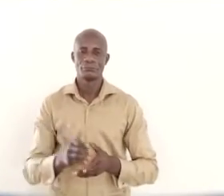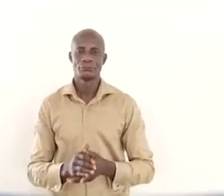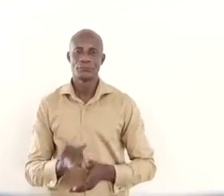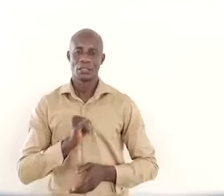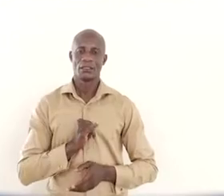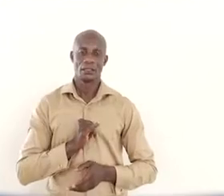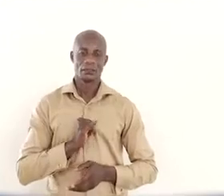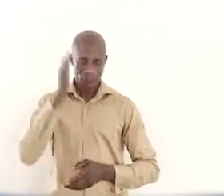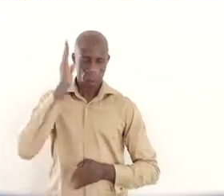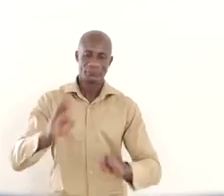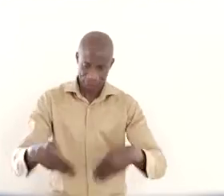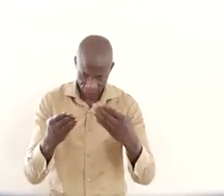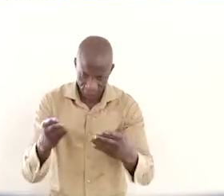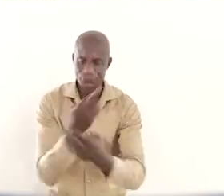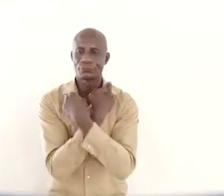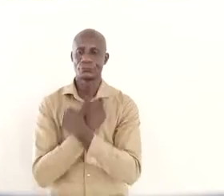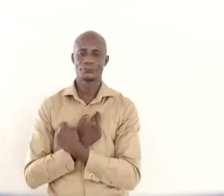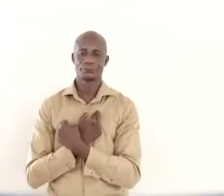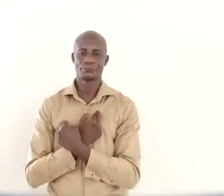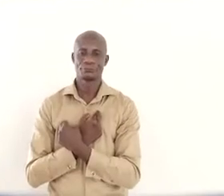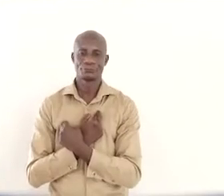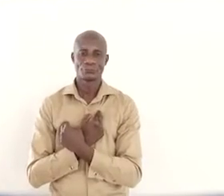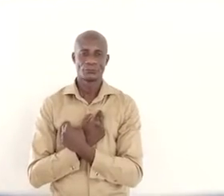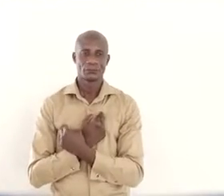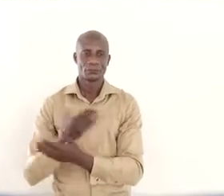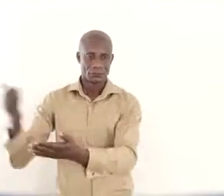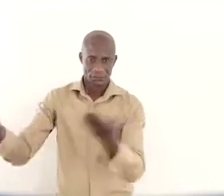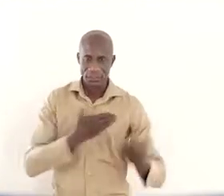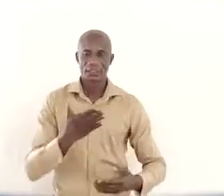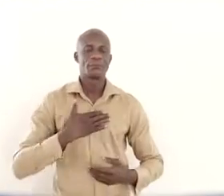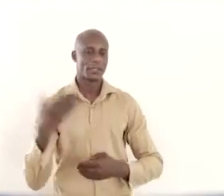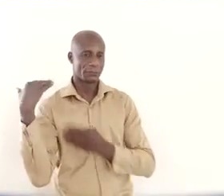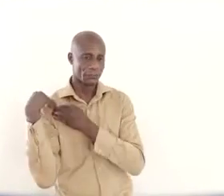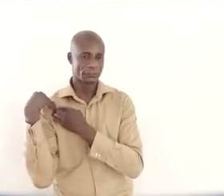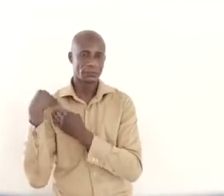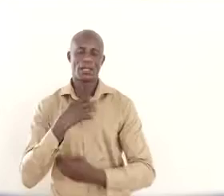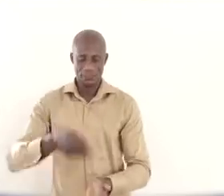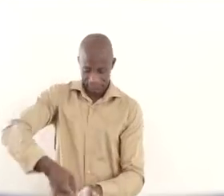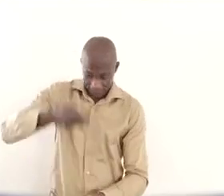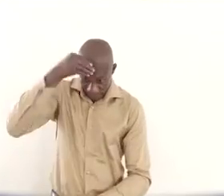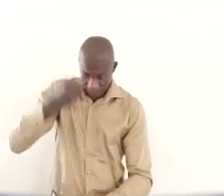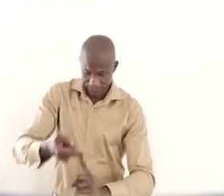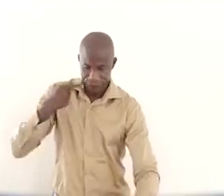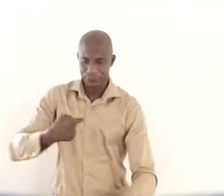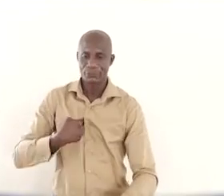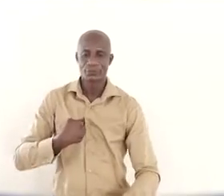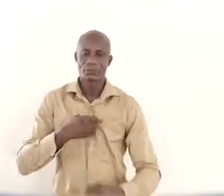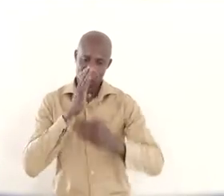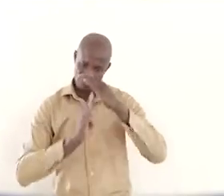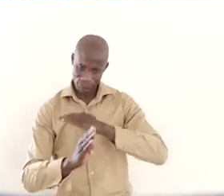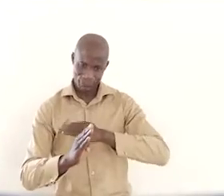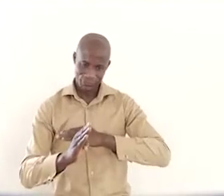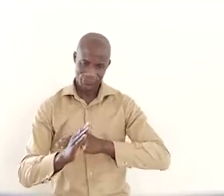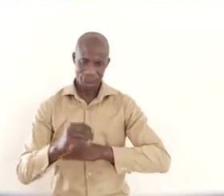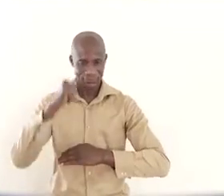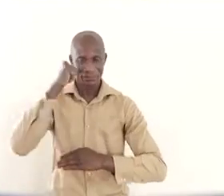there, and I will give you rest. Shoulder my yoke and learn from me, that I am humble